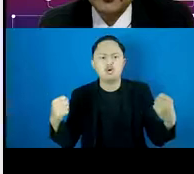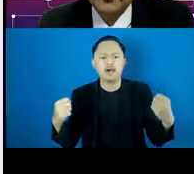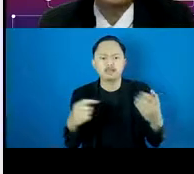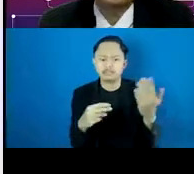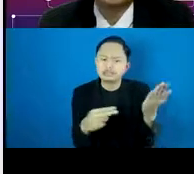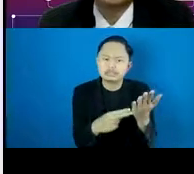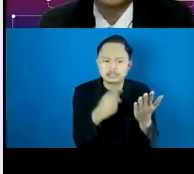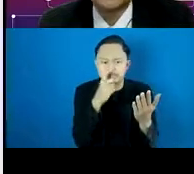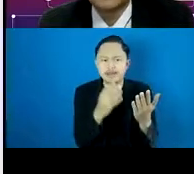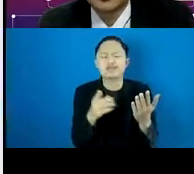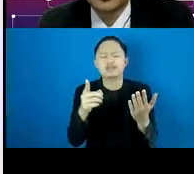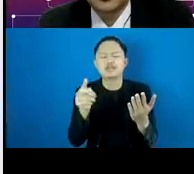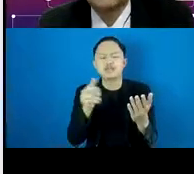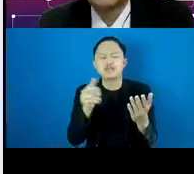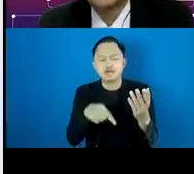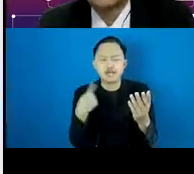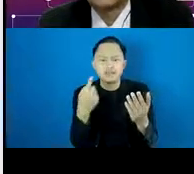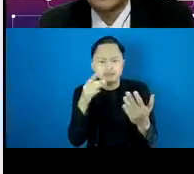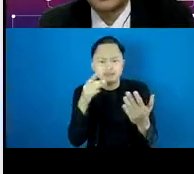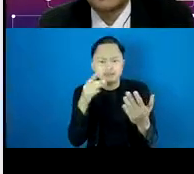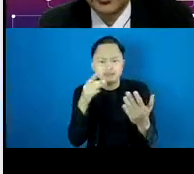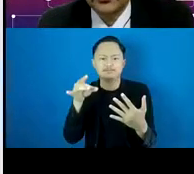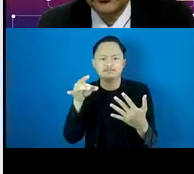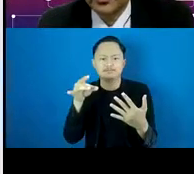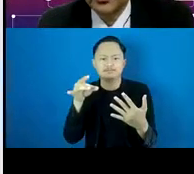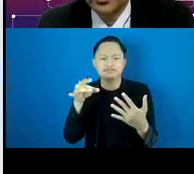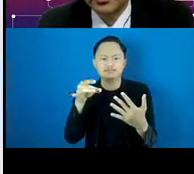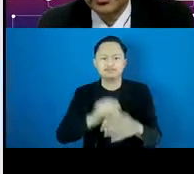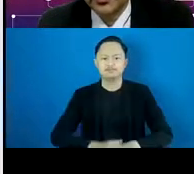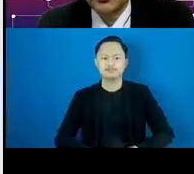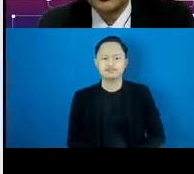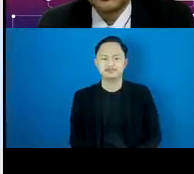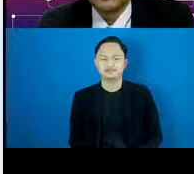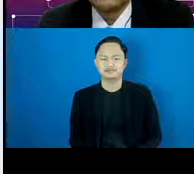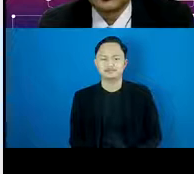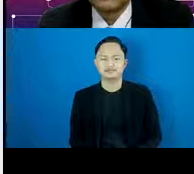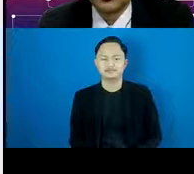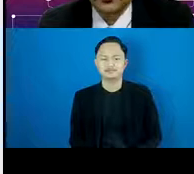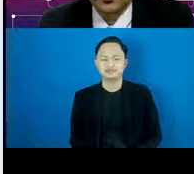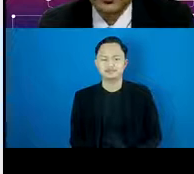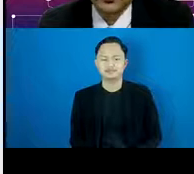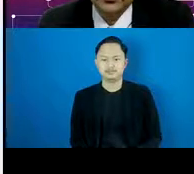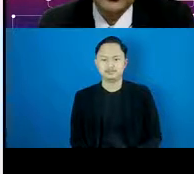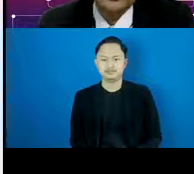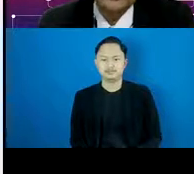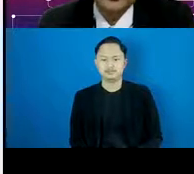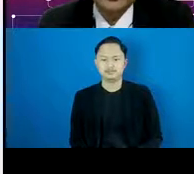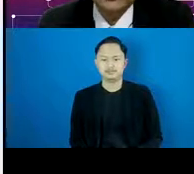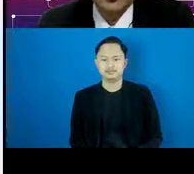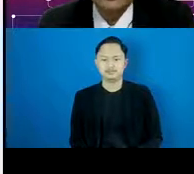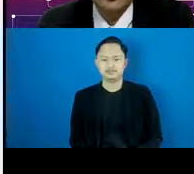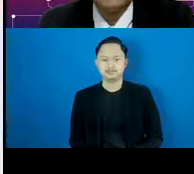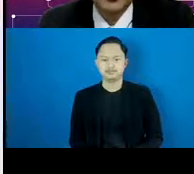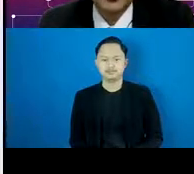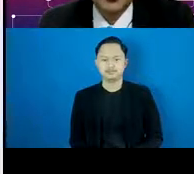subchemistry also offers a much higher life as compared to the other more renowned subchemistries